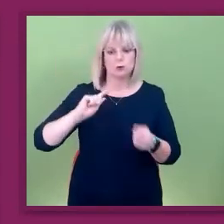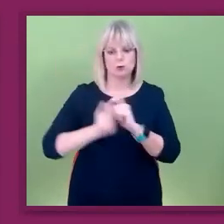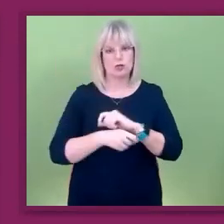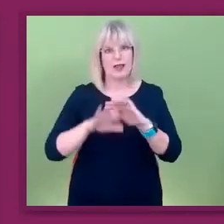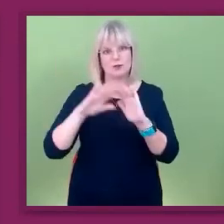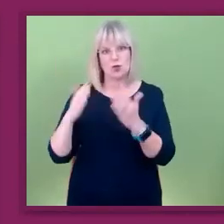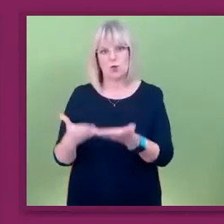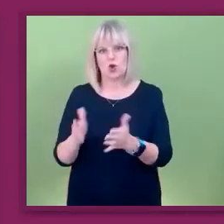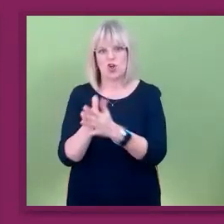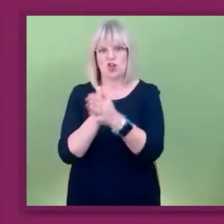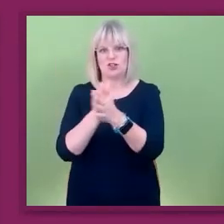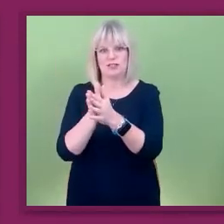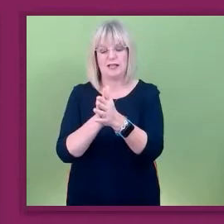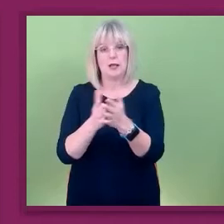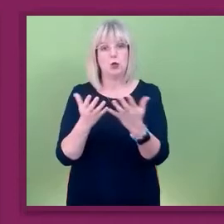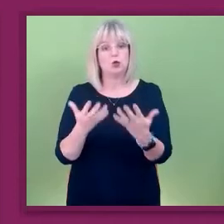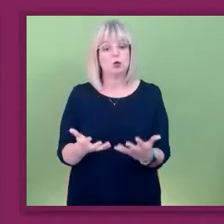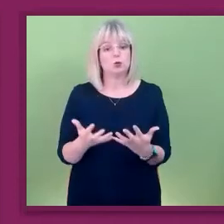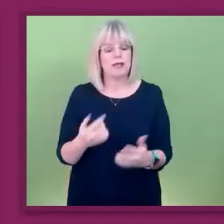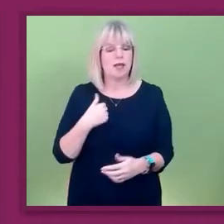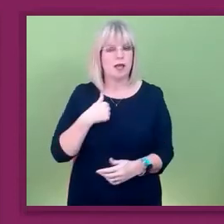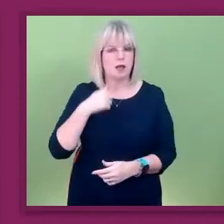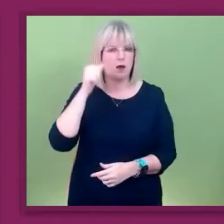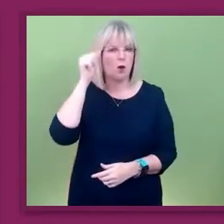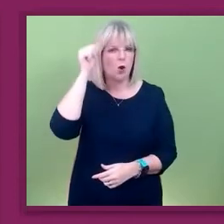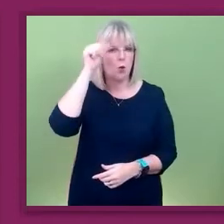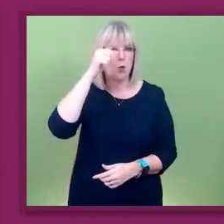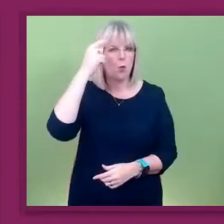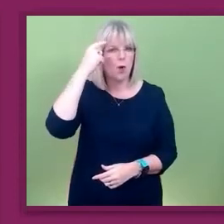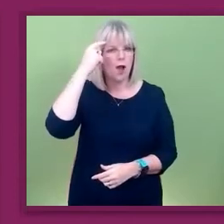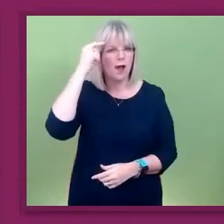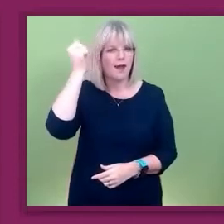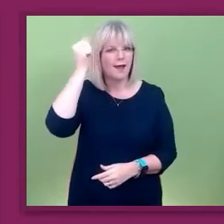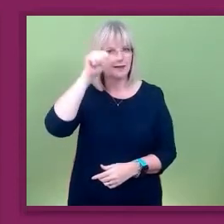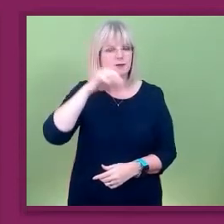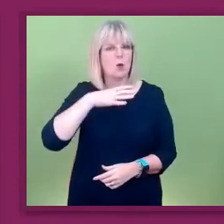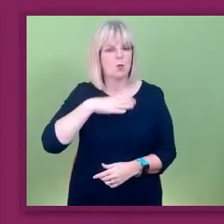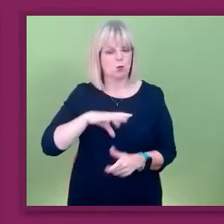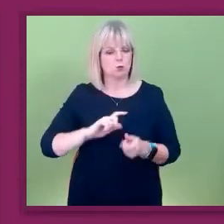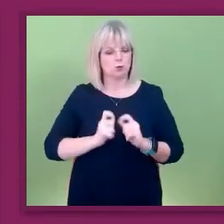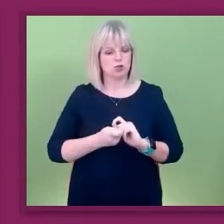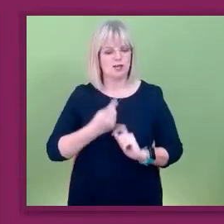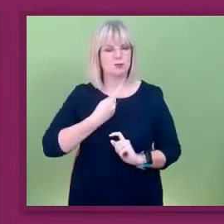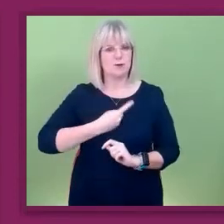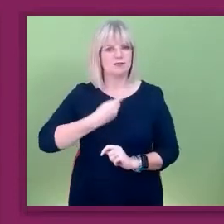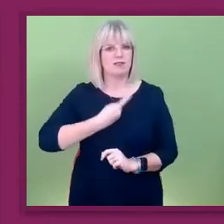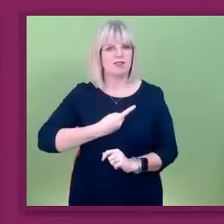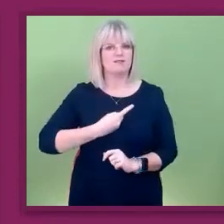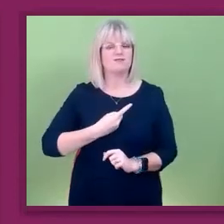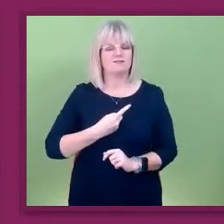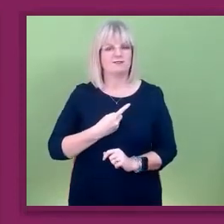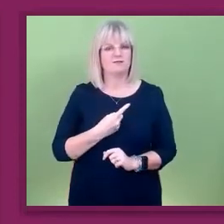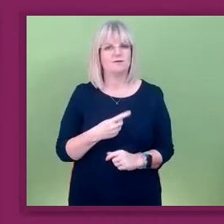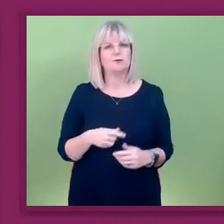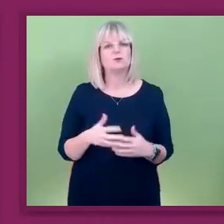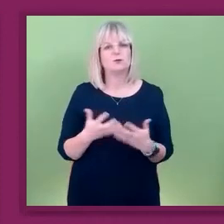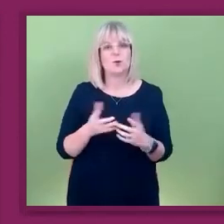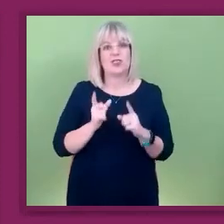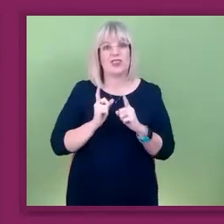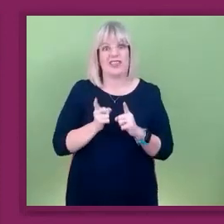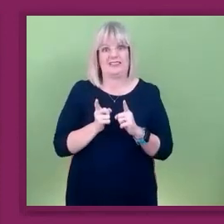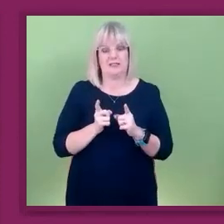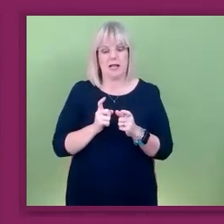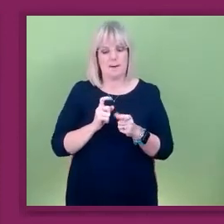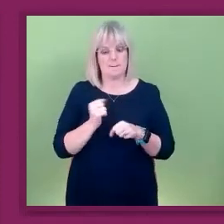myself. And there's a lot about that in itself in terms of hopefully making a change for the better.